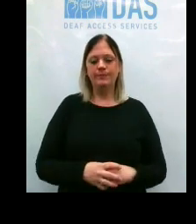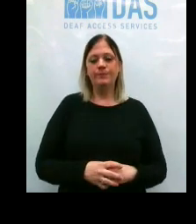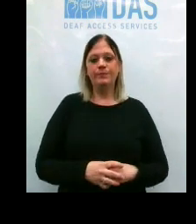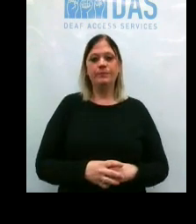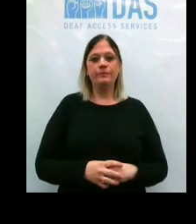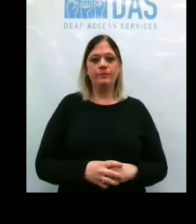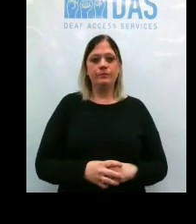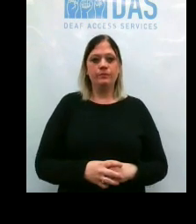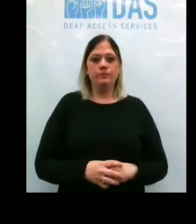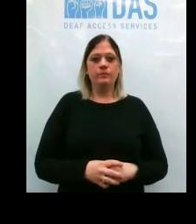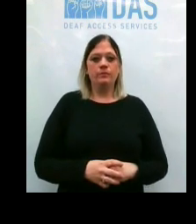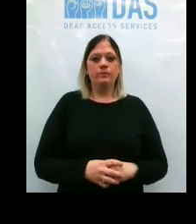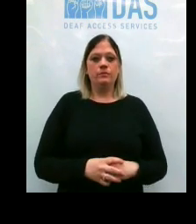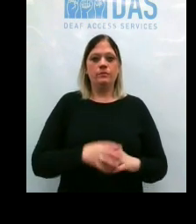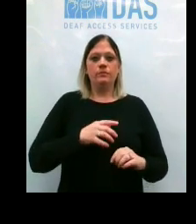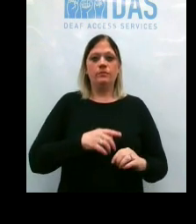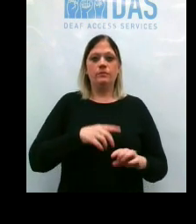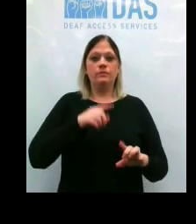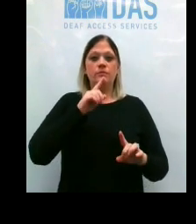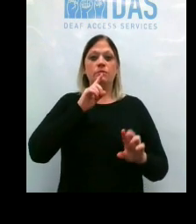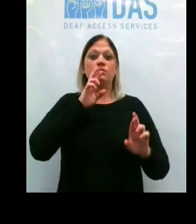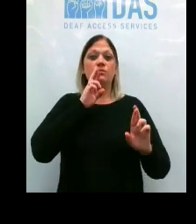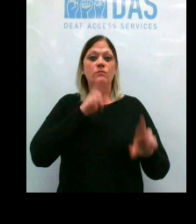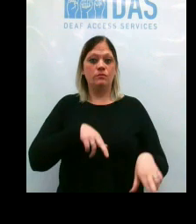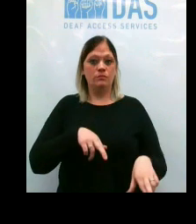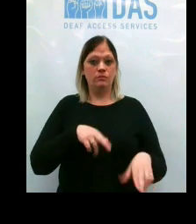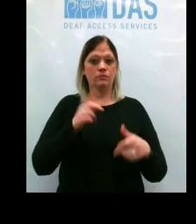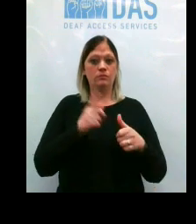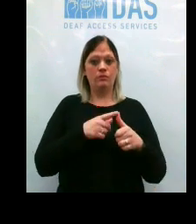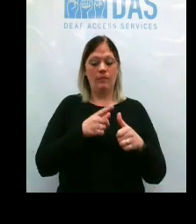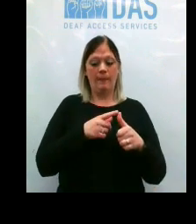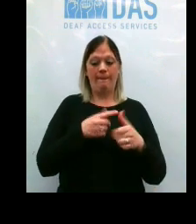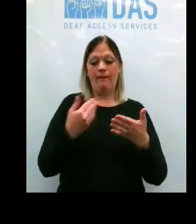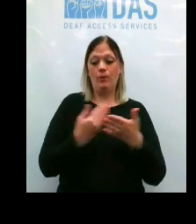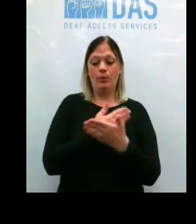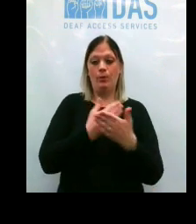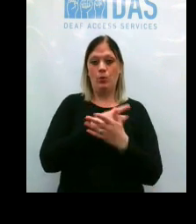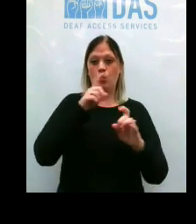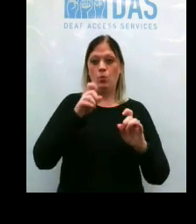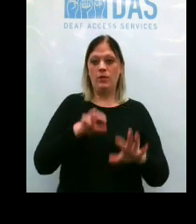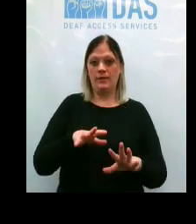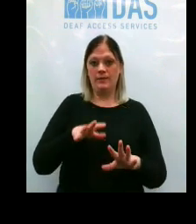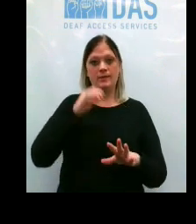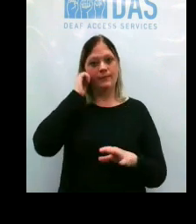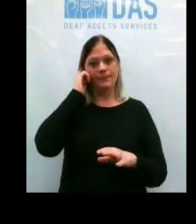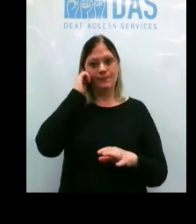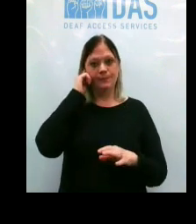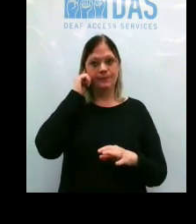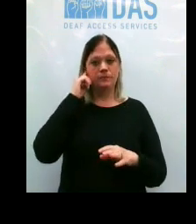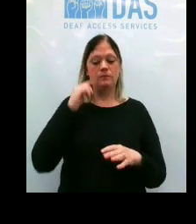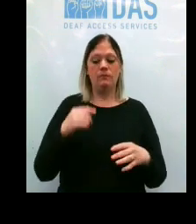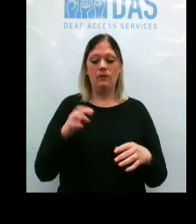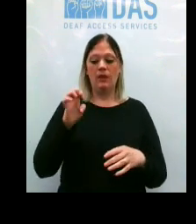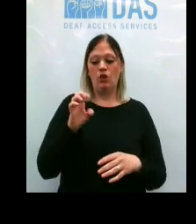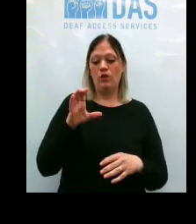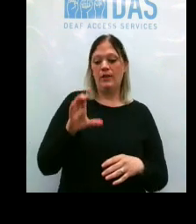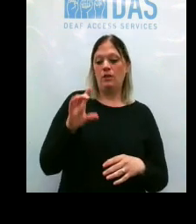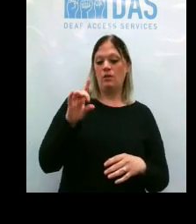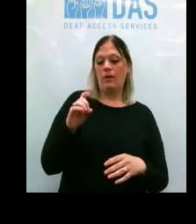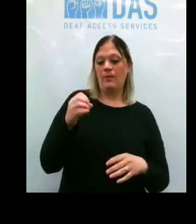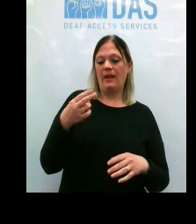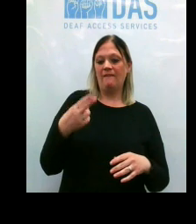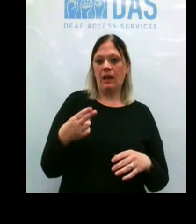regards to a response to address these, first off, new testing update. With regards to the Erie County Department of Health's public